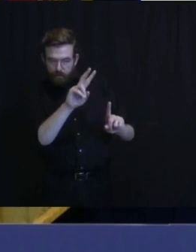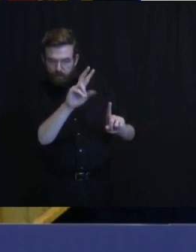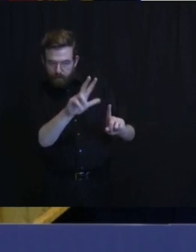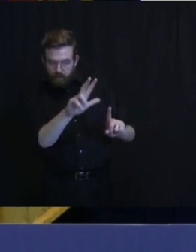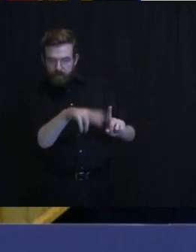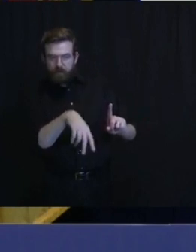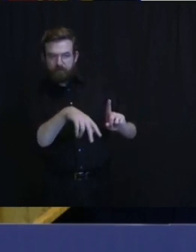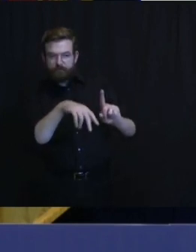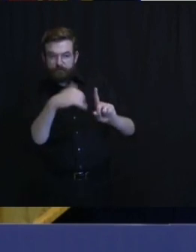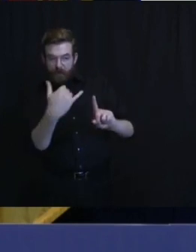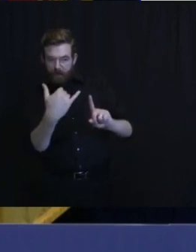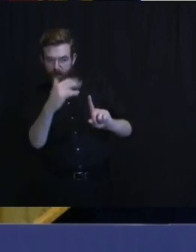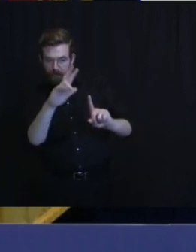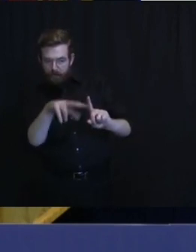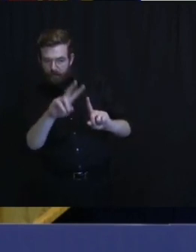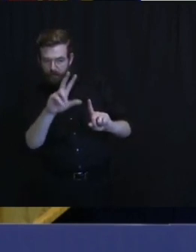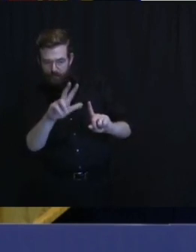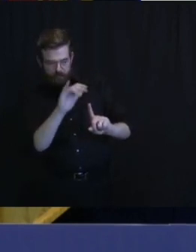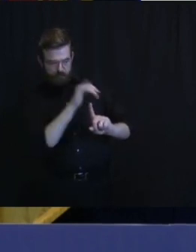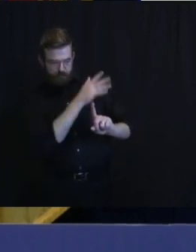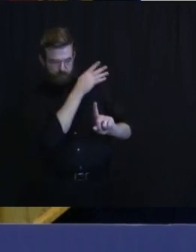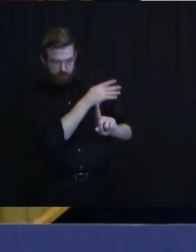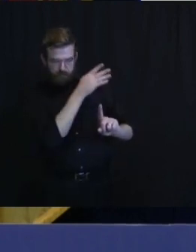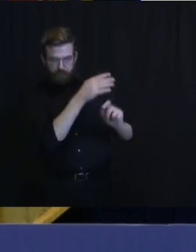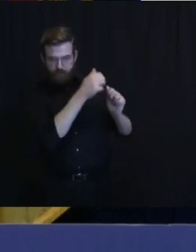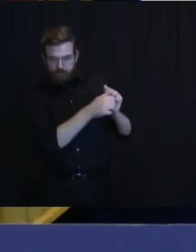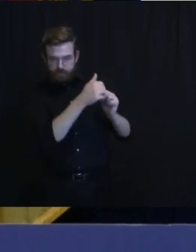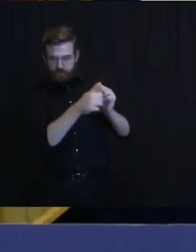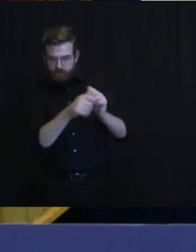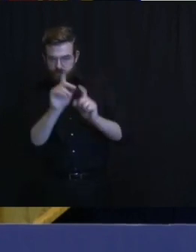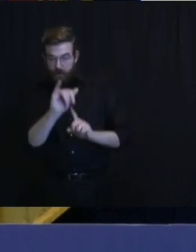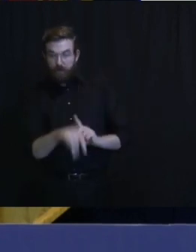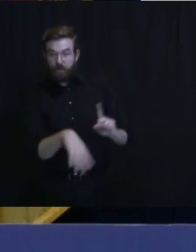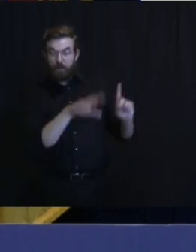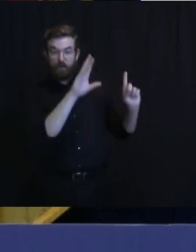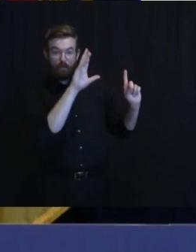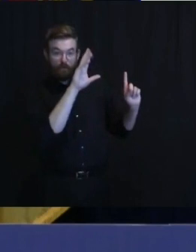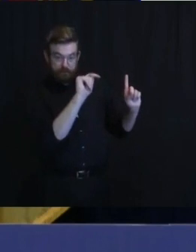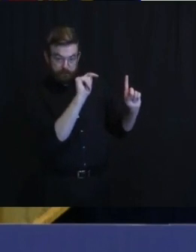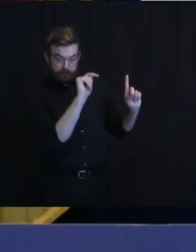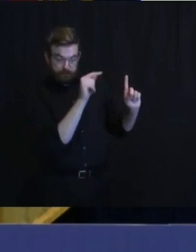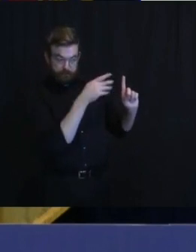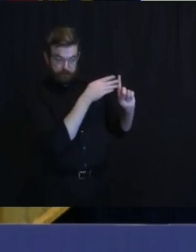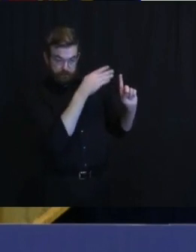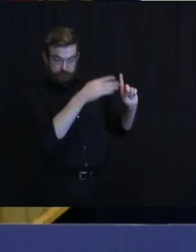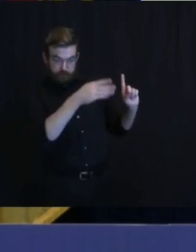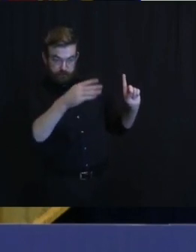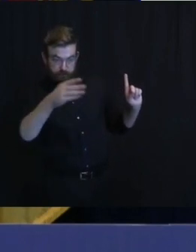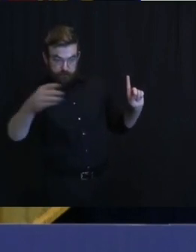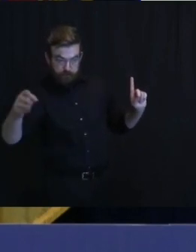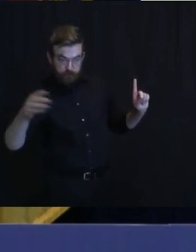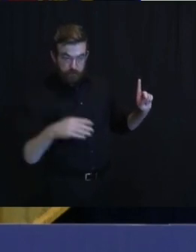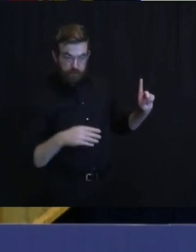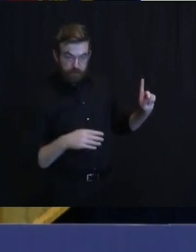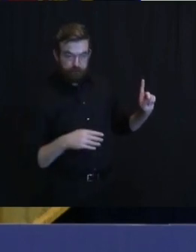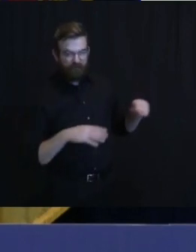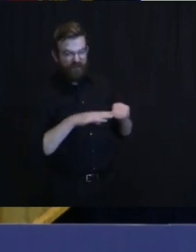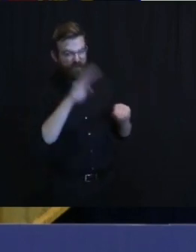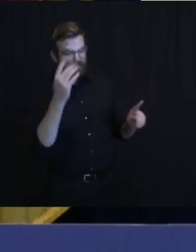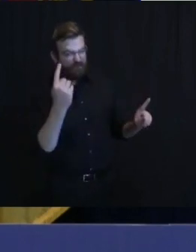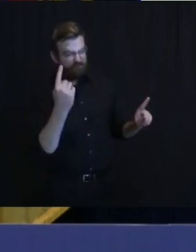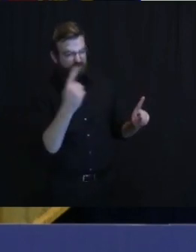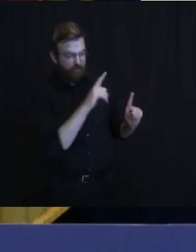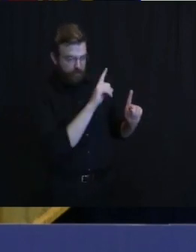fact, as we should, that it got above 1, 1.01, 1.03, 1.03, 1.05, 1.1, 1.04, as you mentioned,